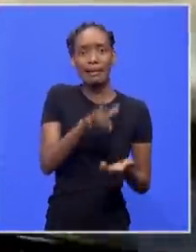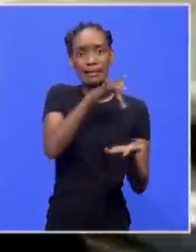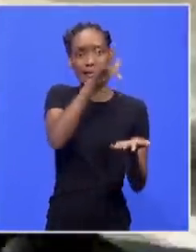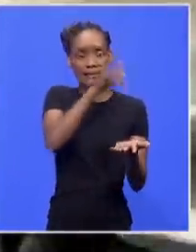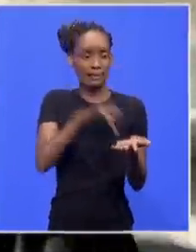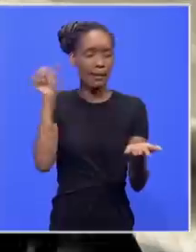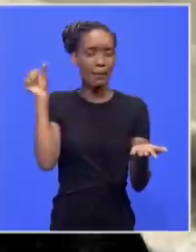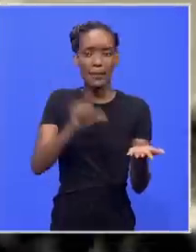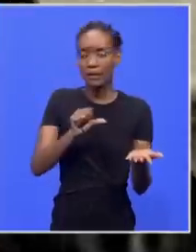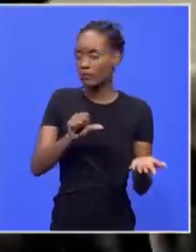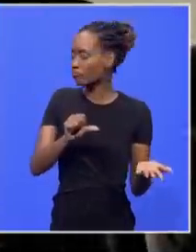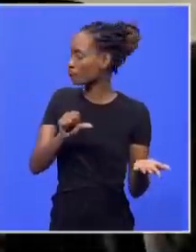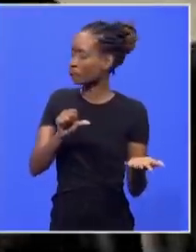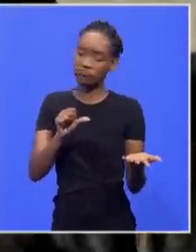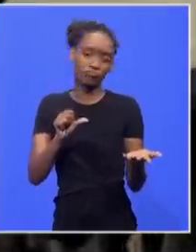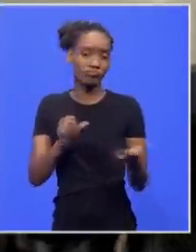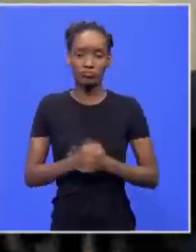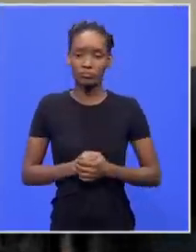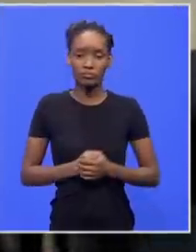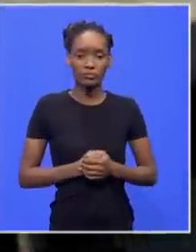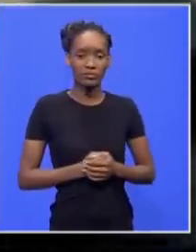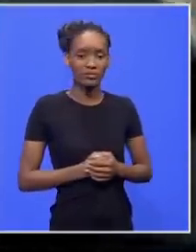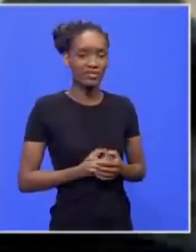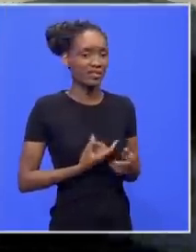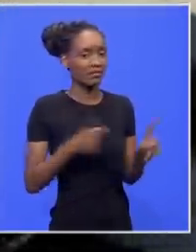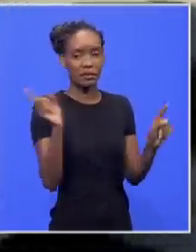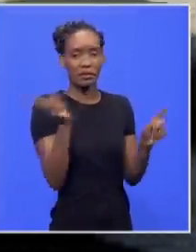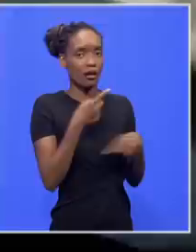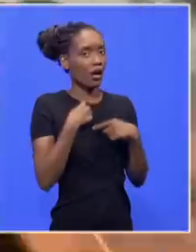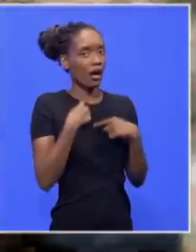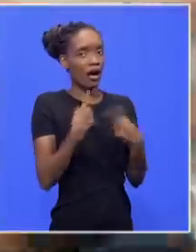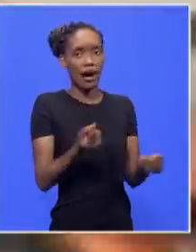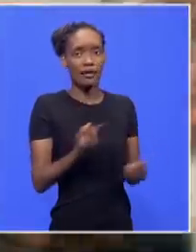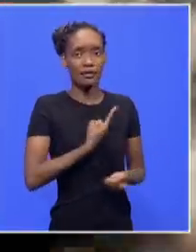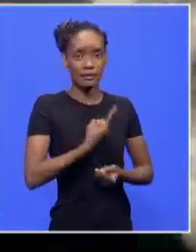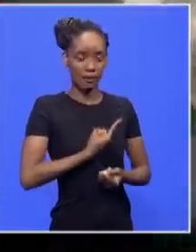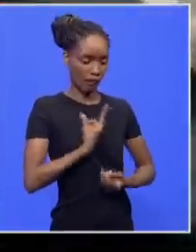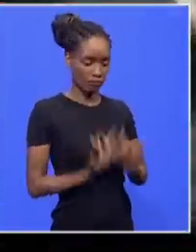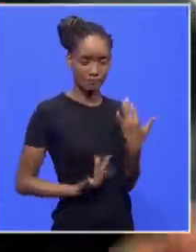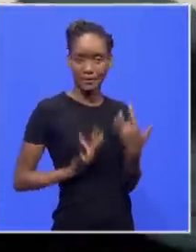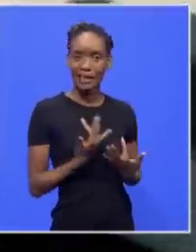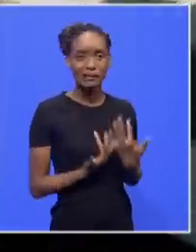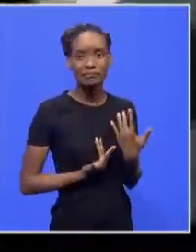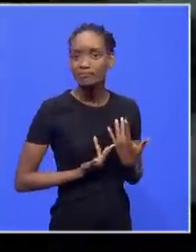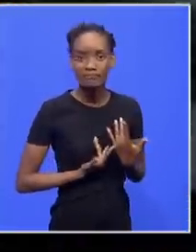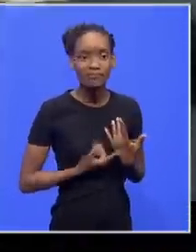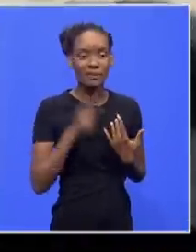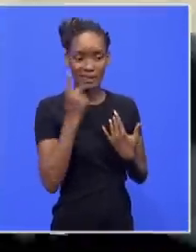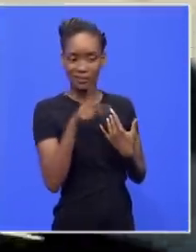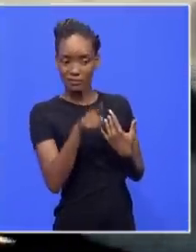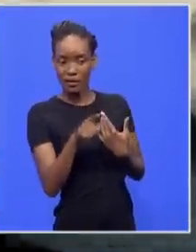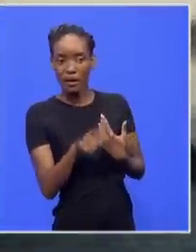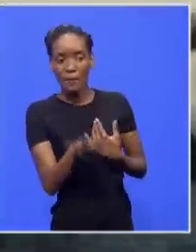Yeah, because I can't go and burn myself when I see that place is danger.